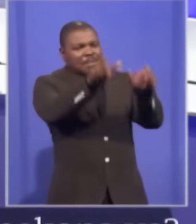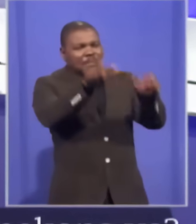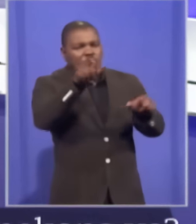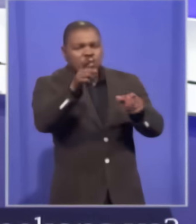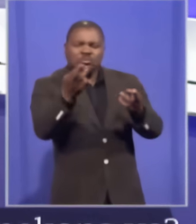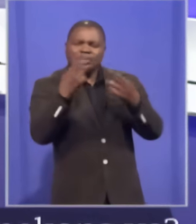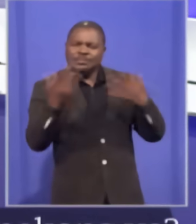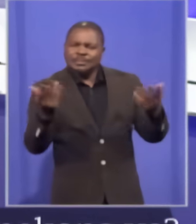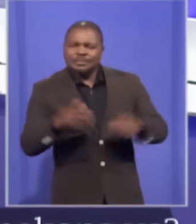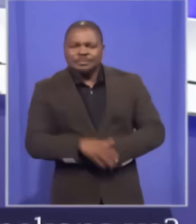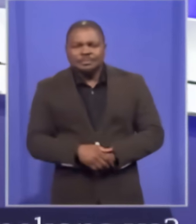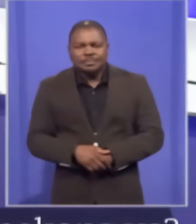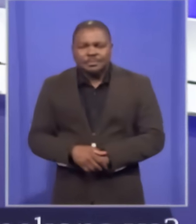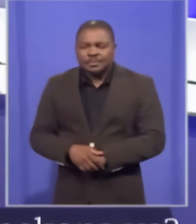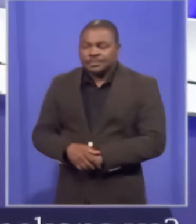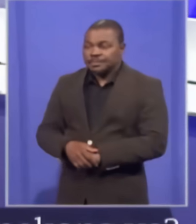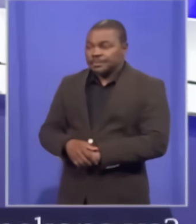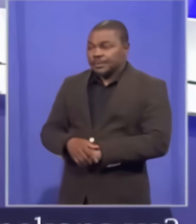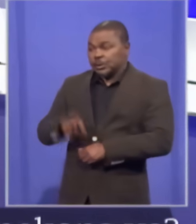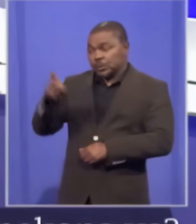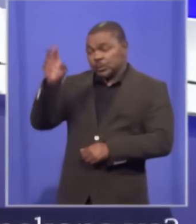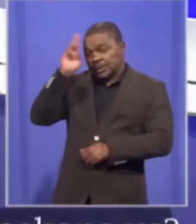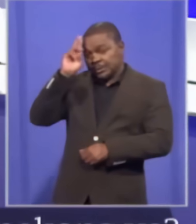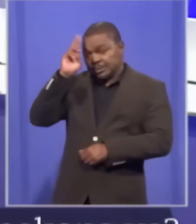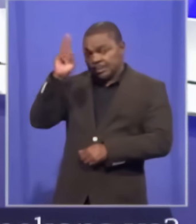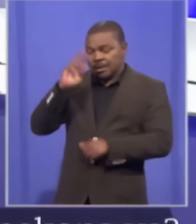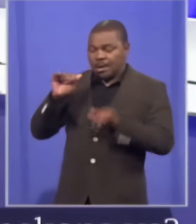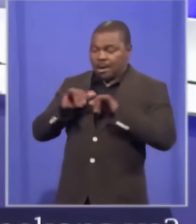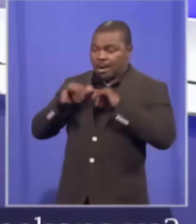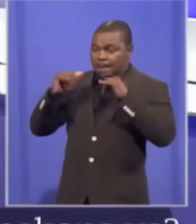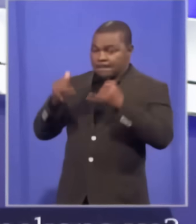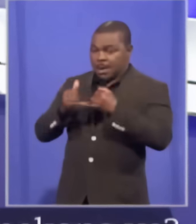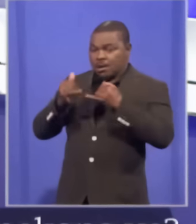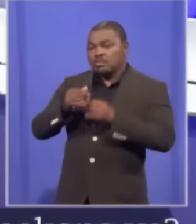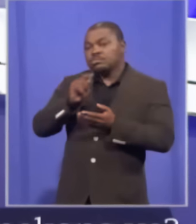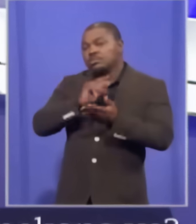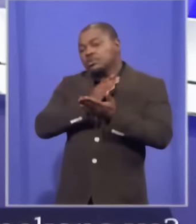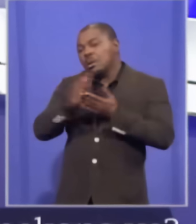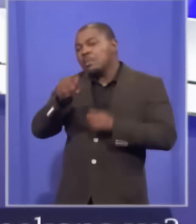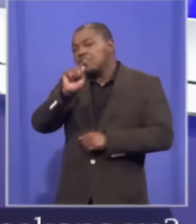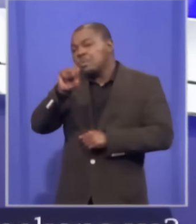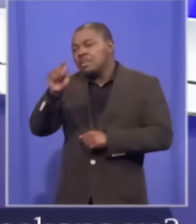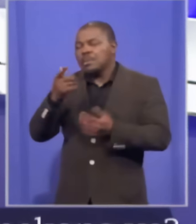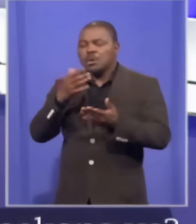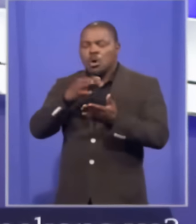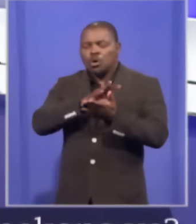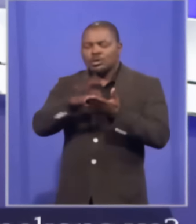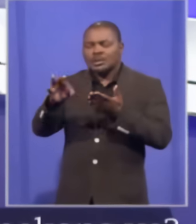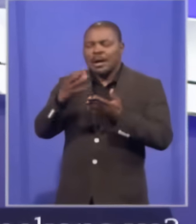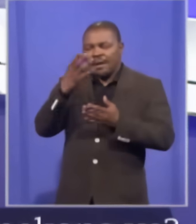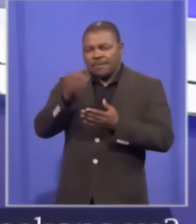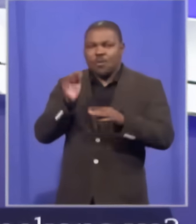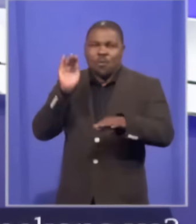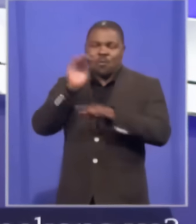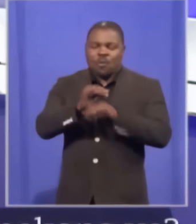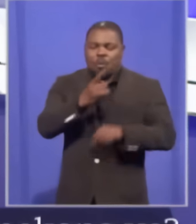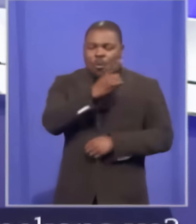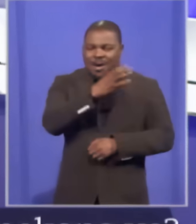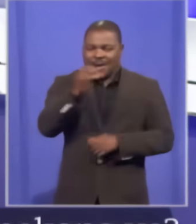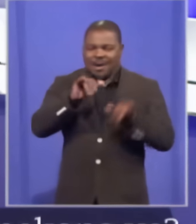le ikarabela ka goreng fao go ka lemoa re na le dikhamphani tše re na le dikontraka go tšona tše di fetago 100